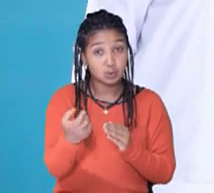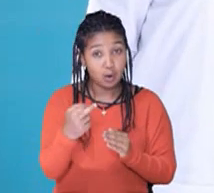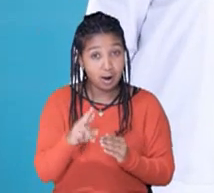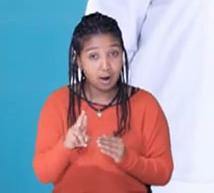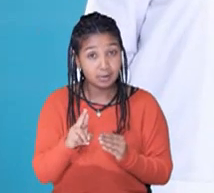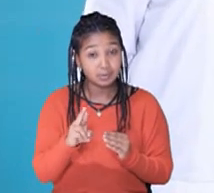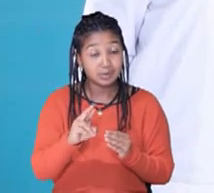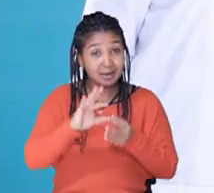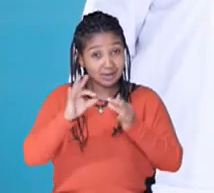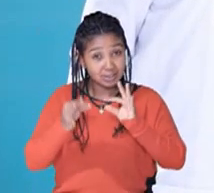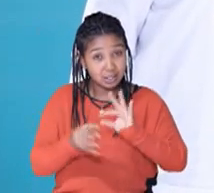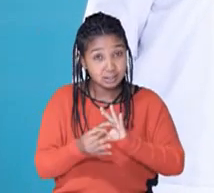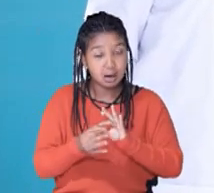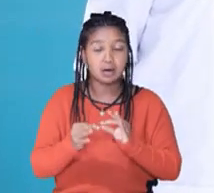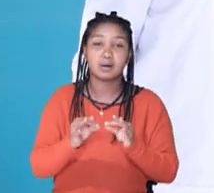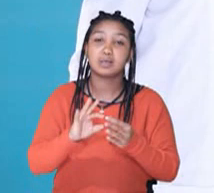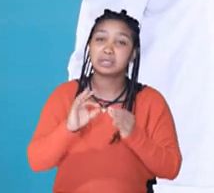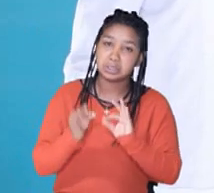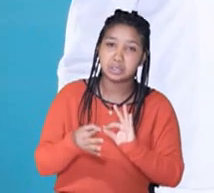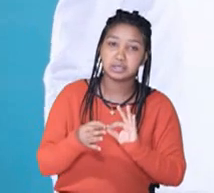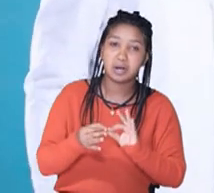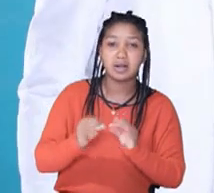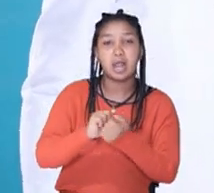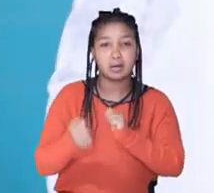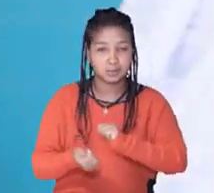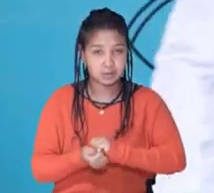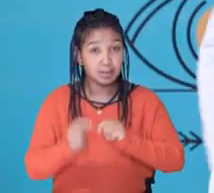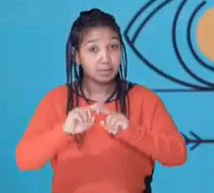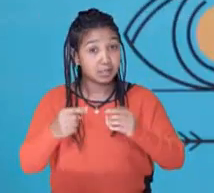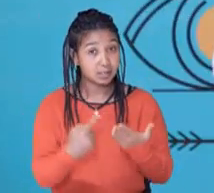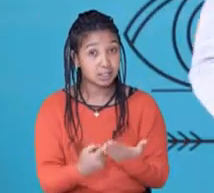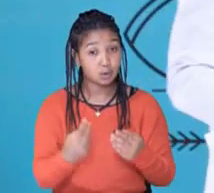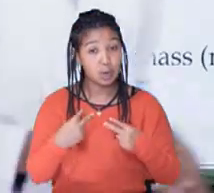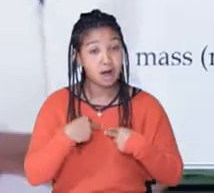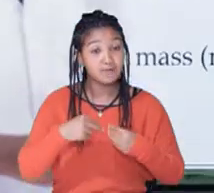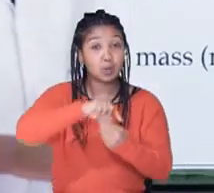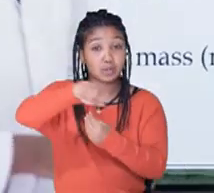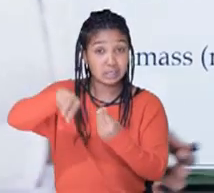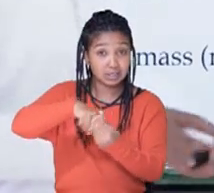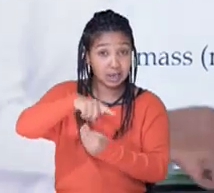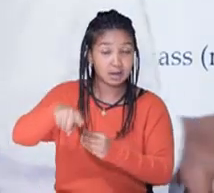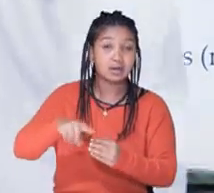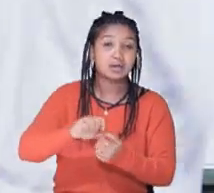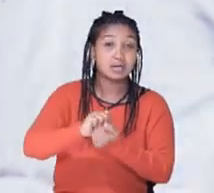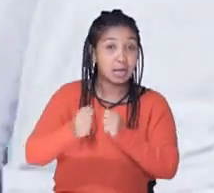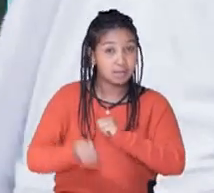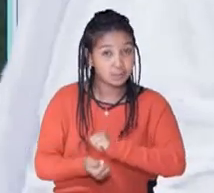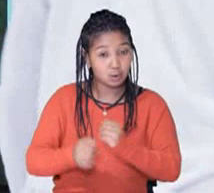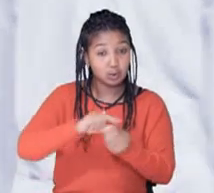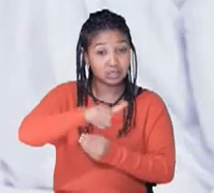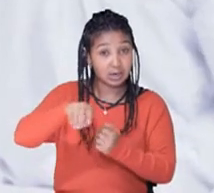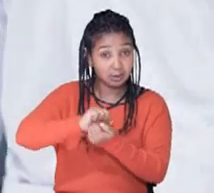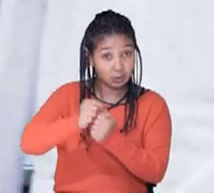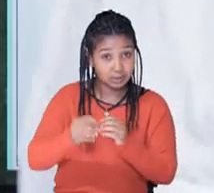are translational equations or translational dynamics. But here we have a rotational dynamics. And rotational